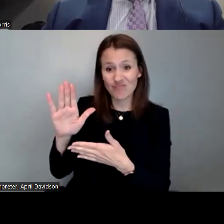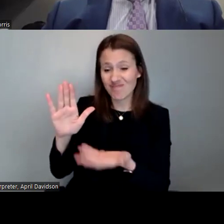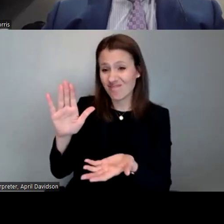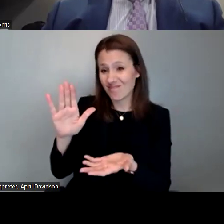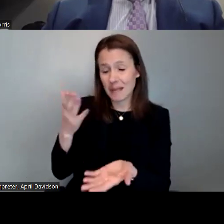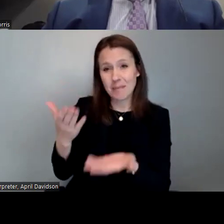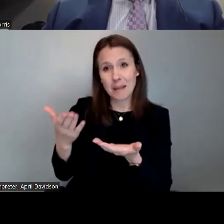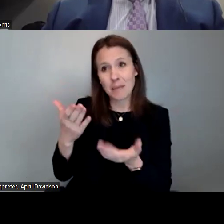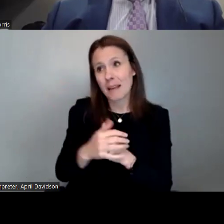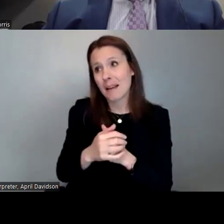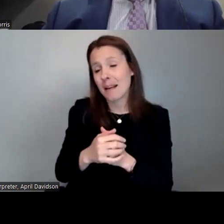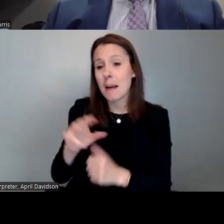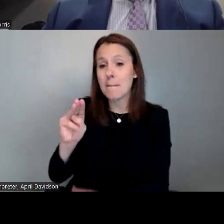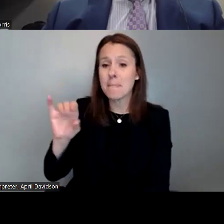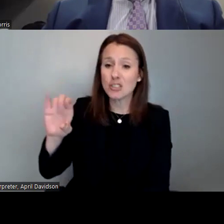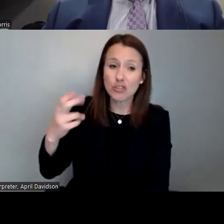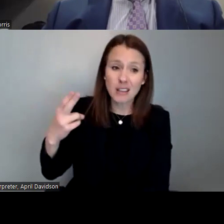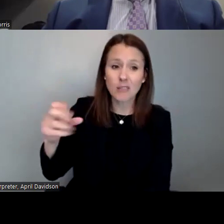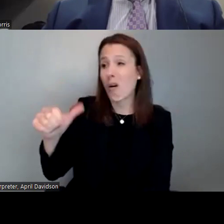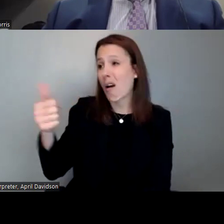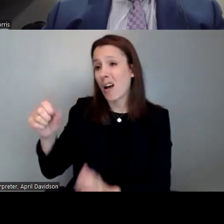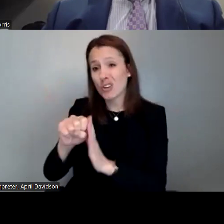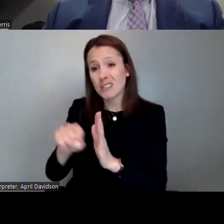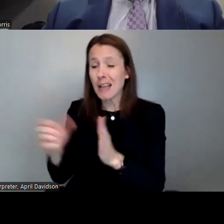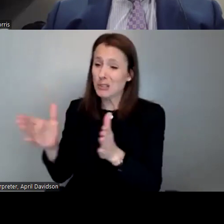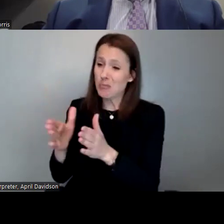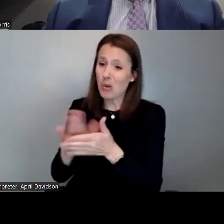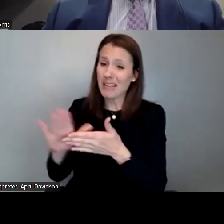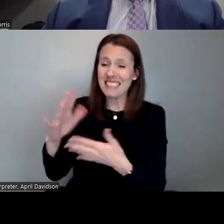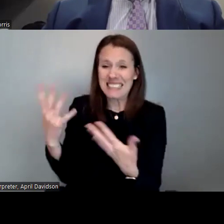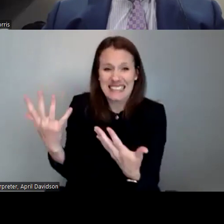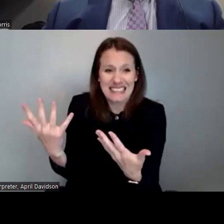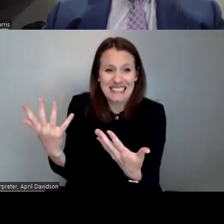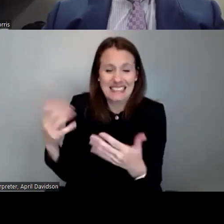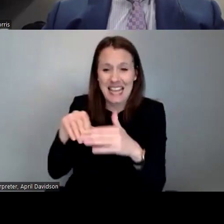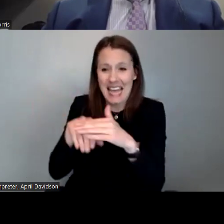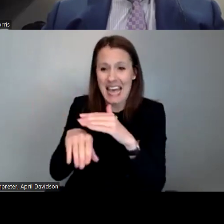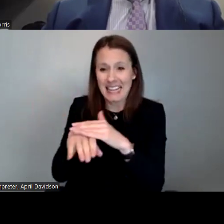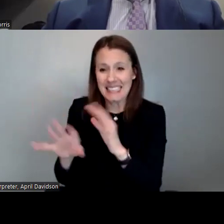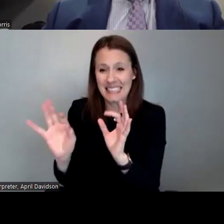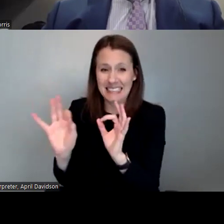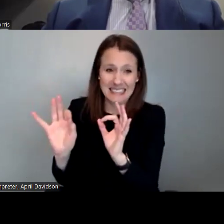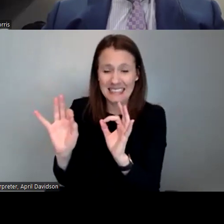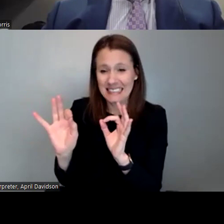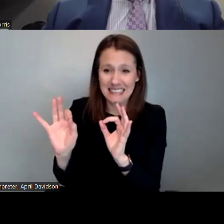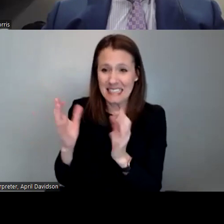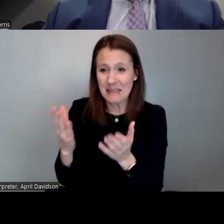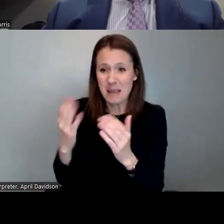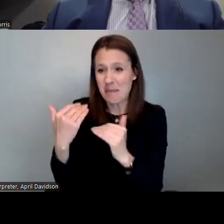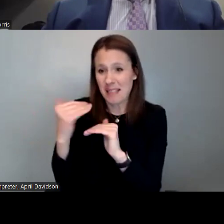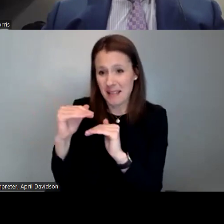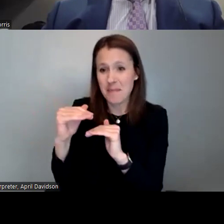either in Michigan or another state, you know, your access to information may be somewhat